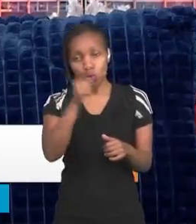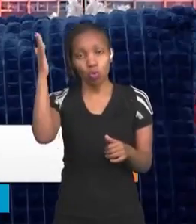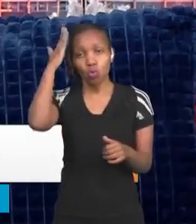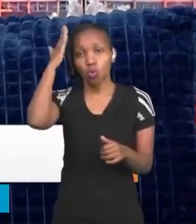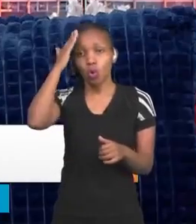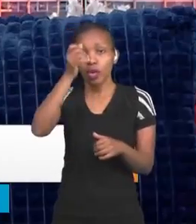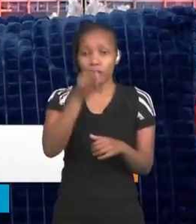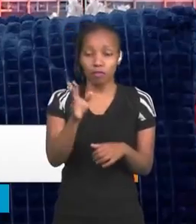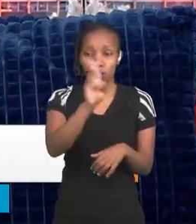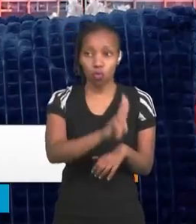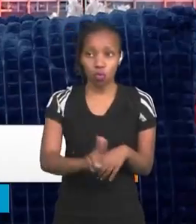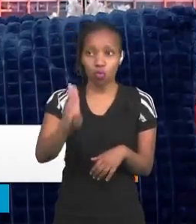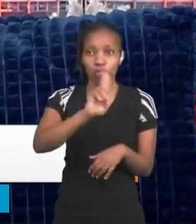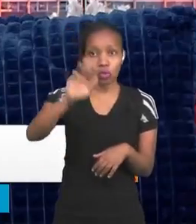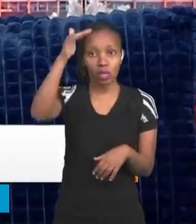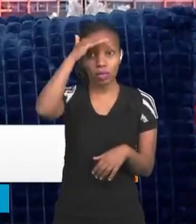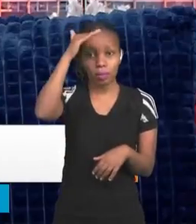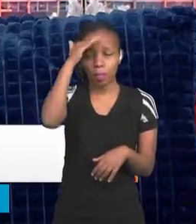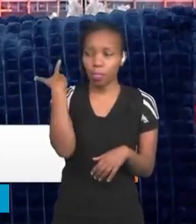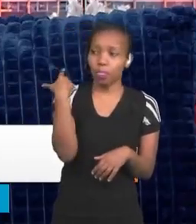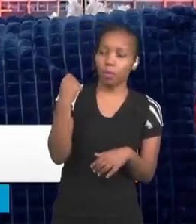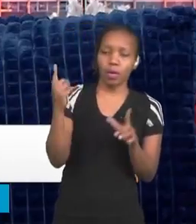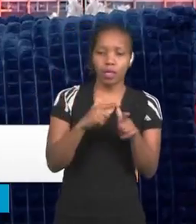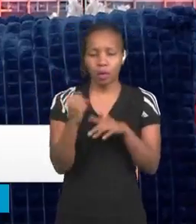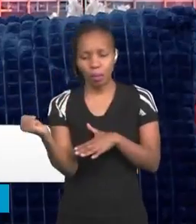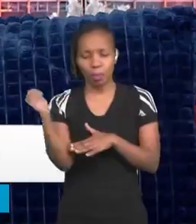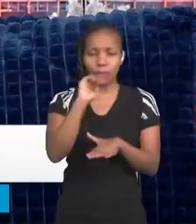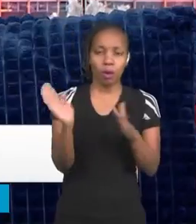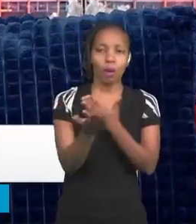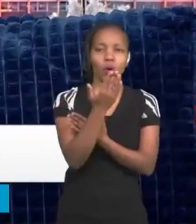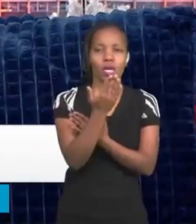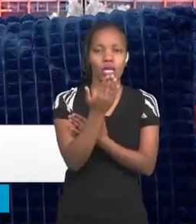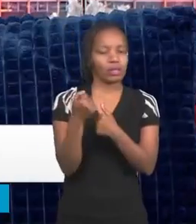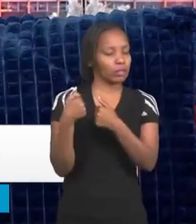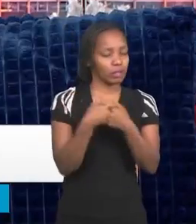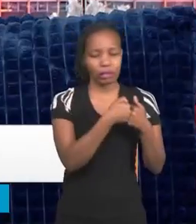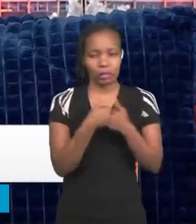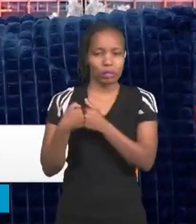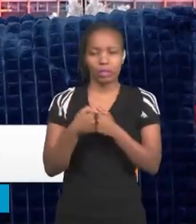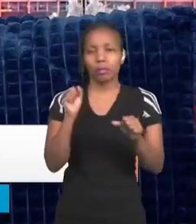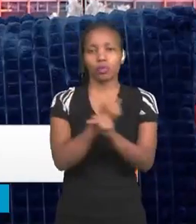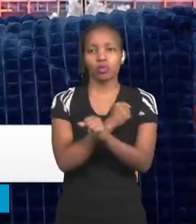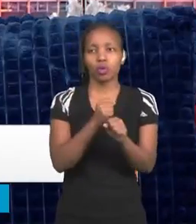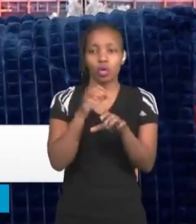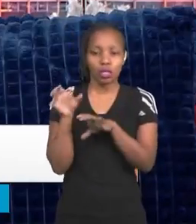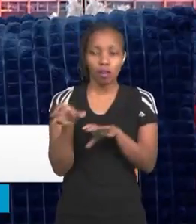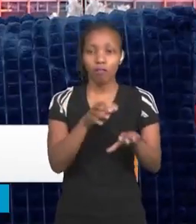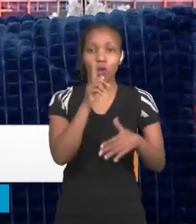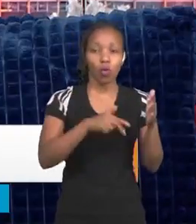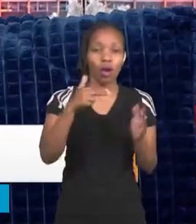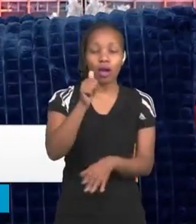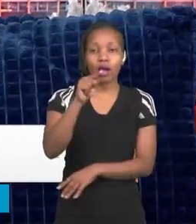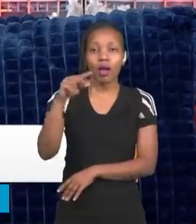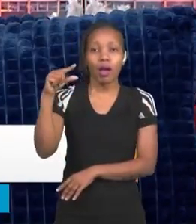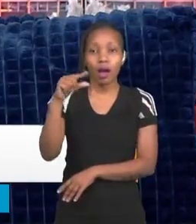you know, if you used it the previous night, it means that even waking up in the morning is a challenge. Yeah. So you are likely to be suffering from